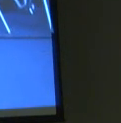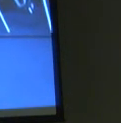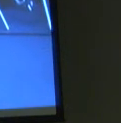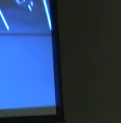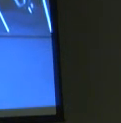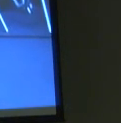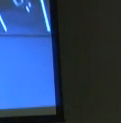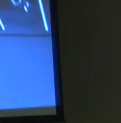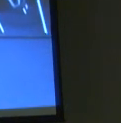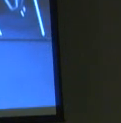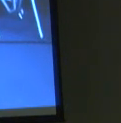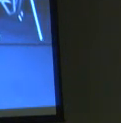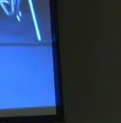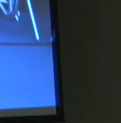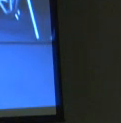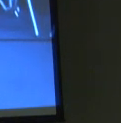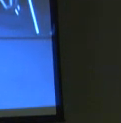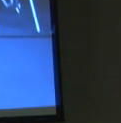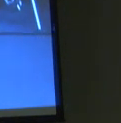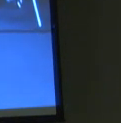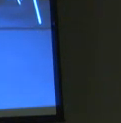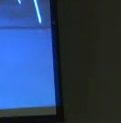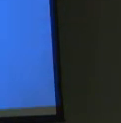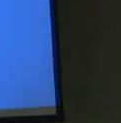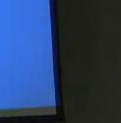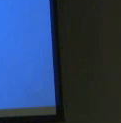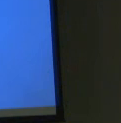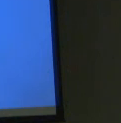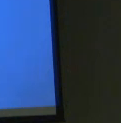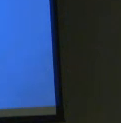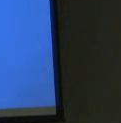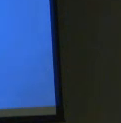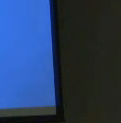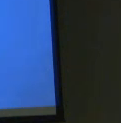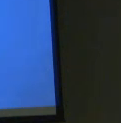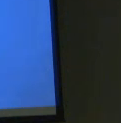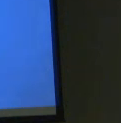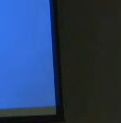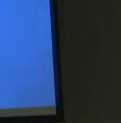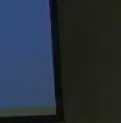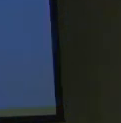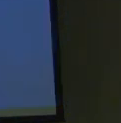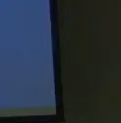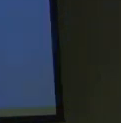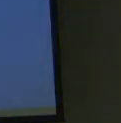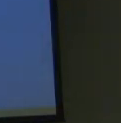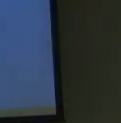myself. Would you like a chance to redo it? Yeah.